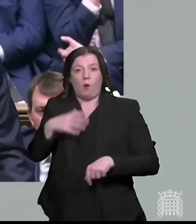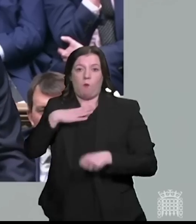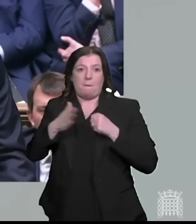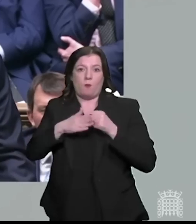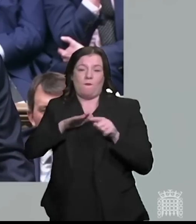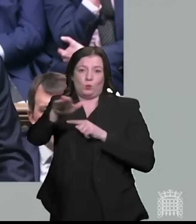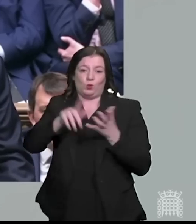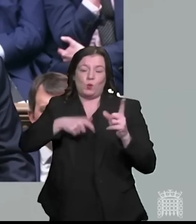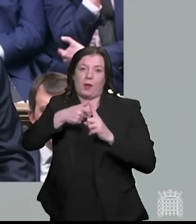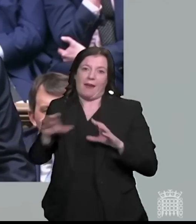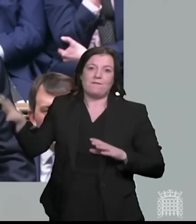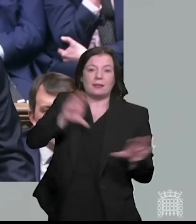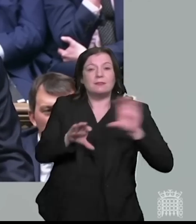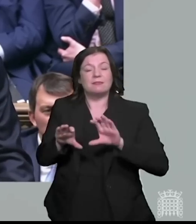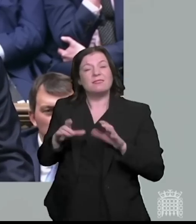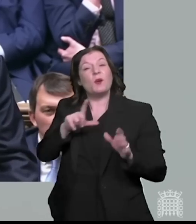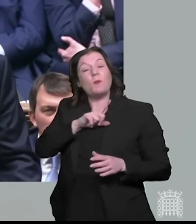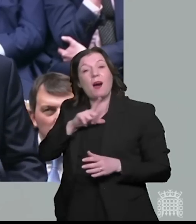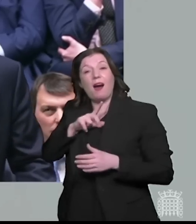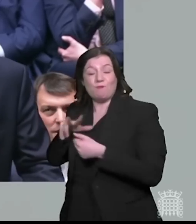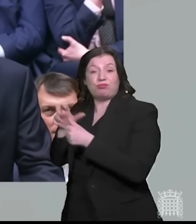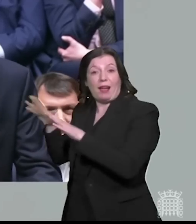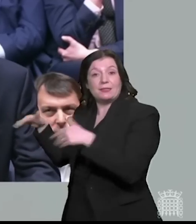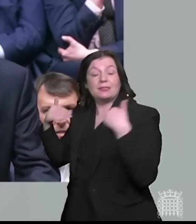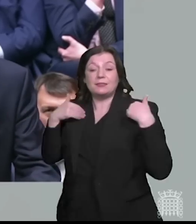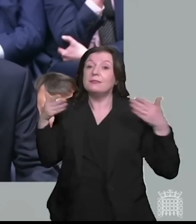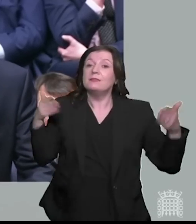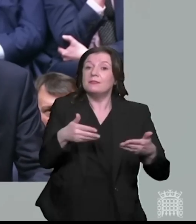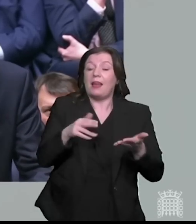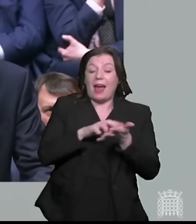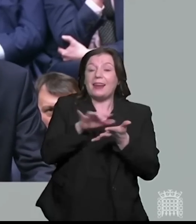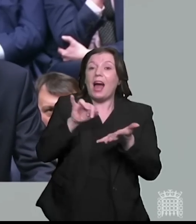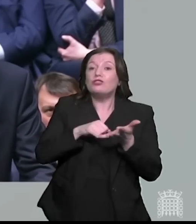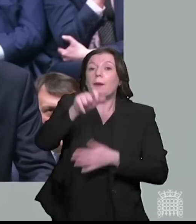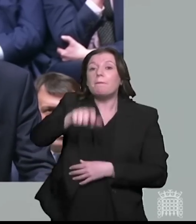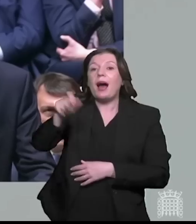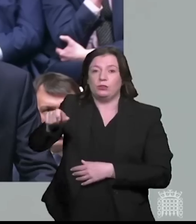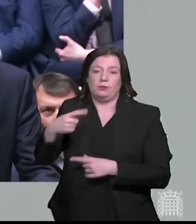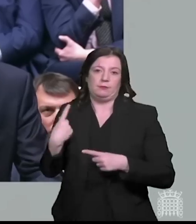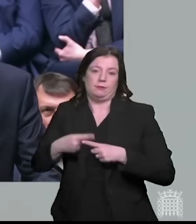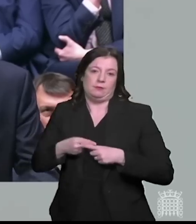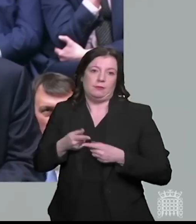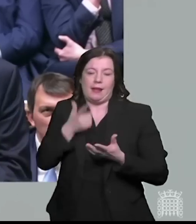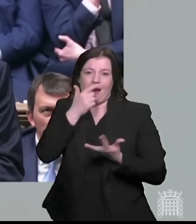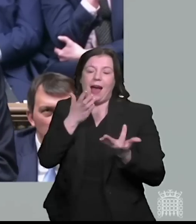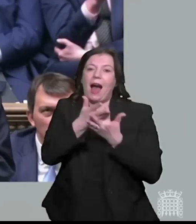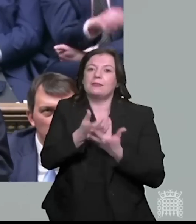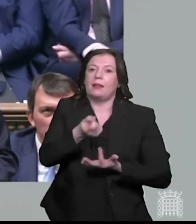invest, using our Brexit freedoms and speeding up access for NHS patients to the very newest